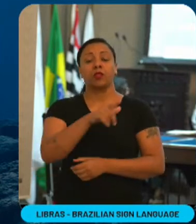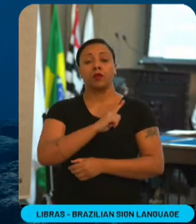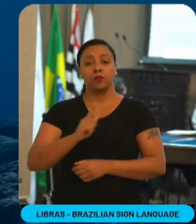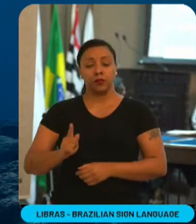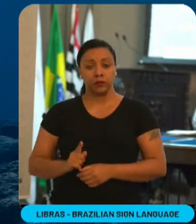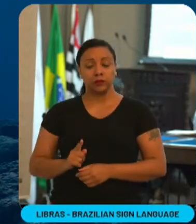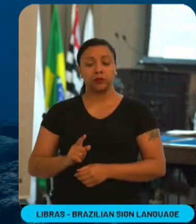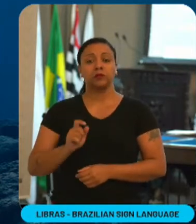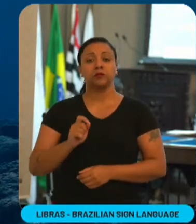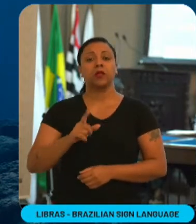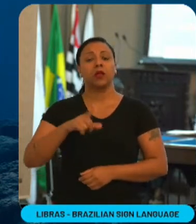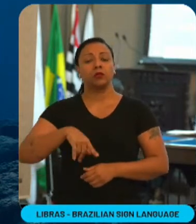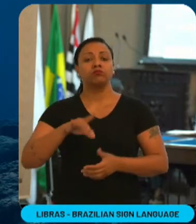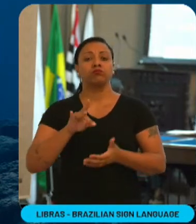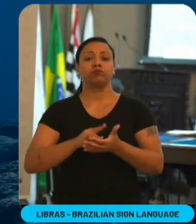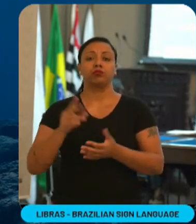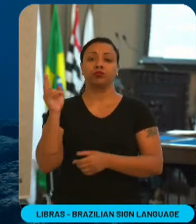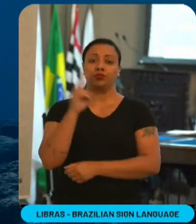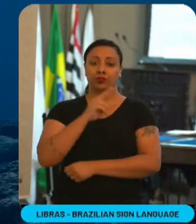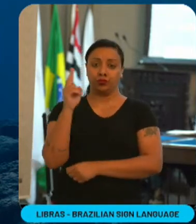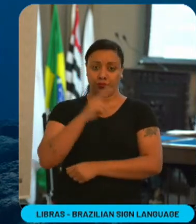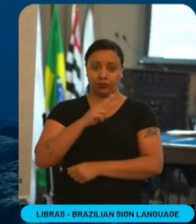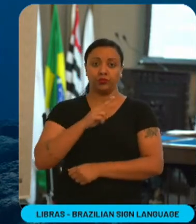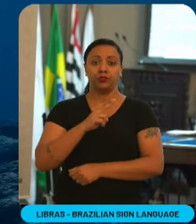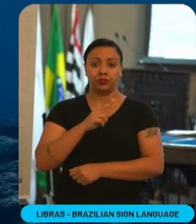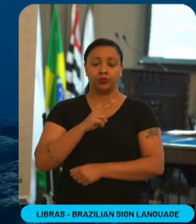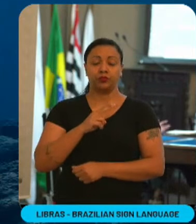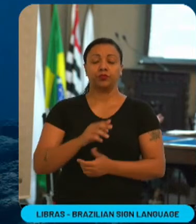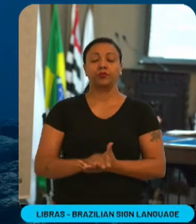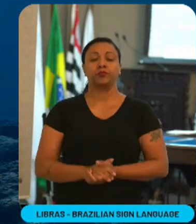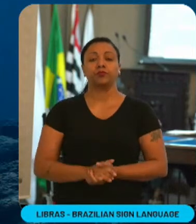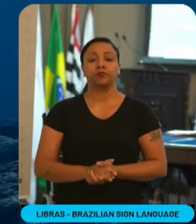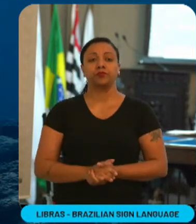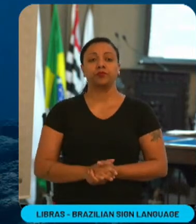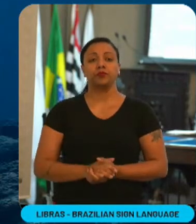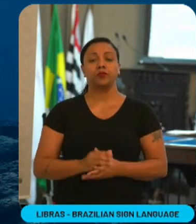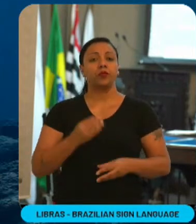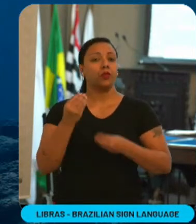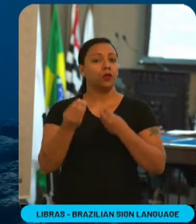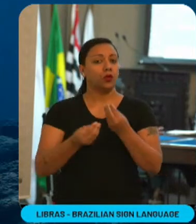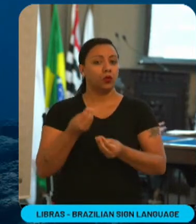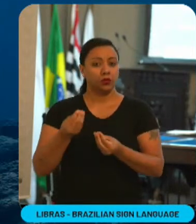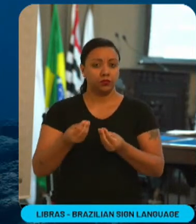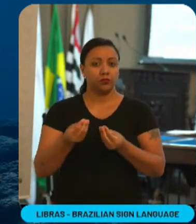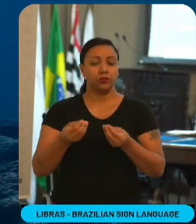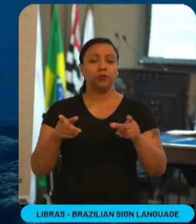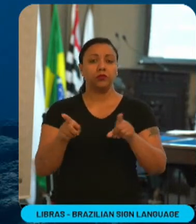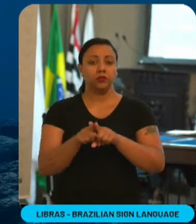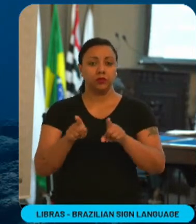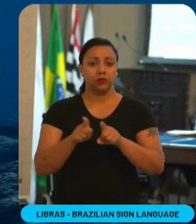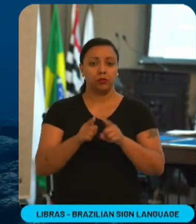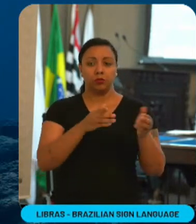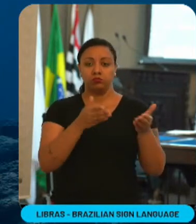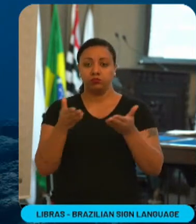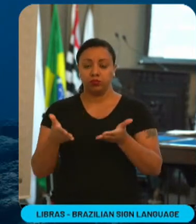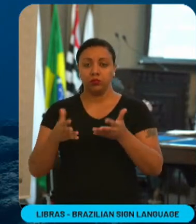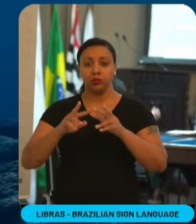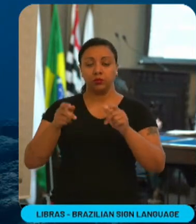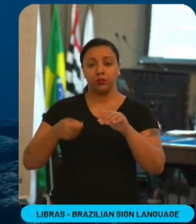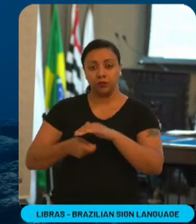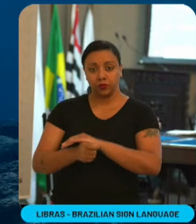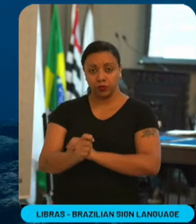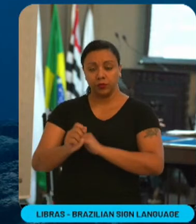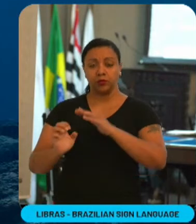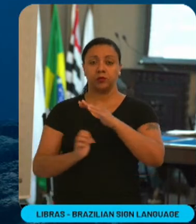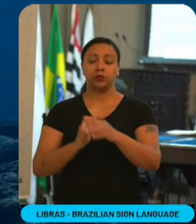in private sector and governance itself, it's urgent to assimilate this notion. How